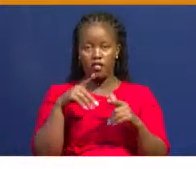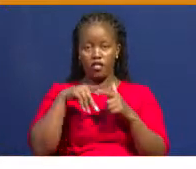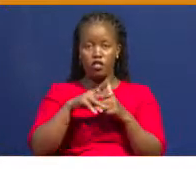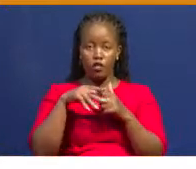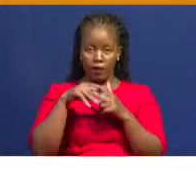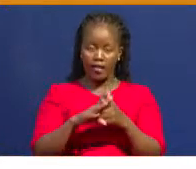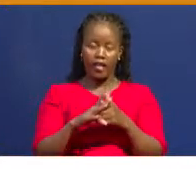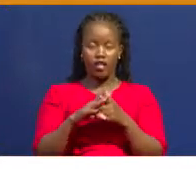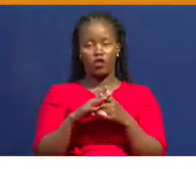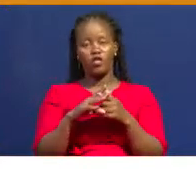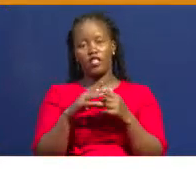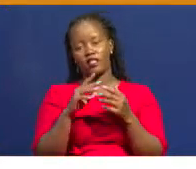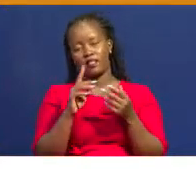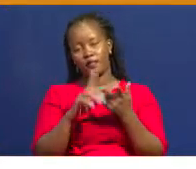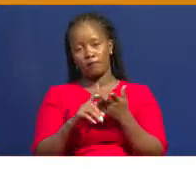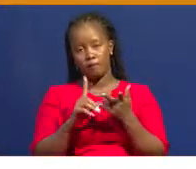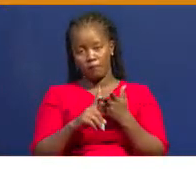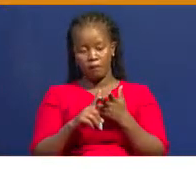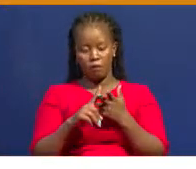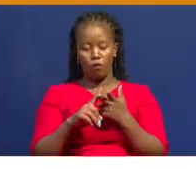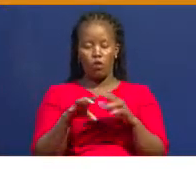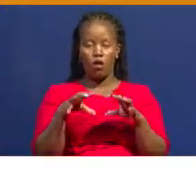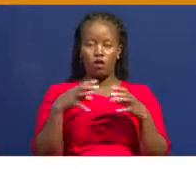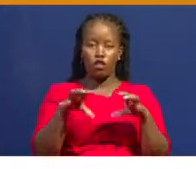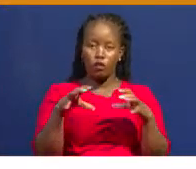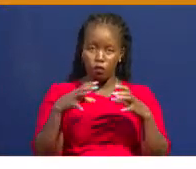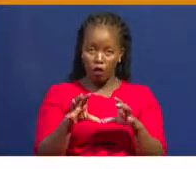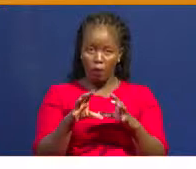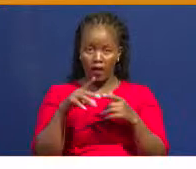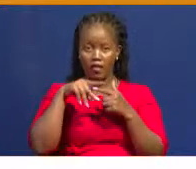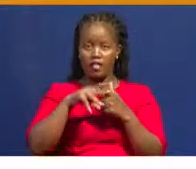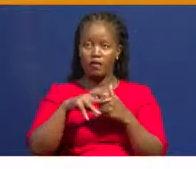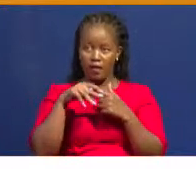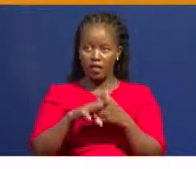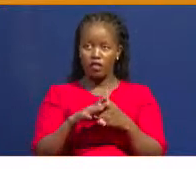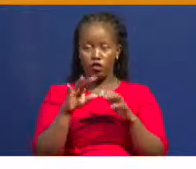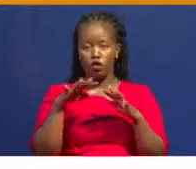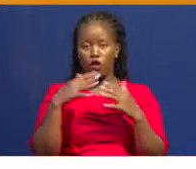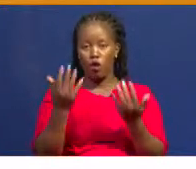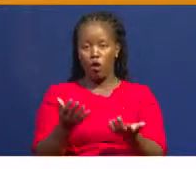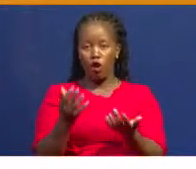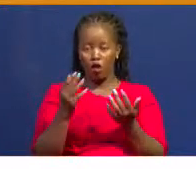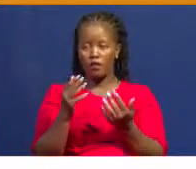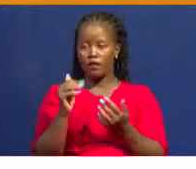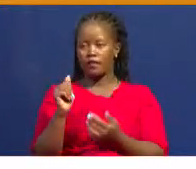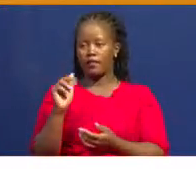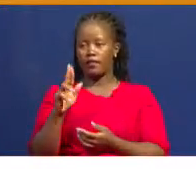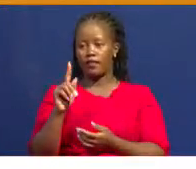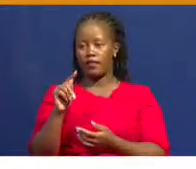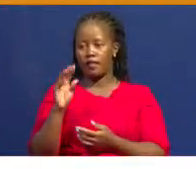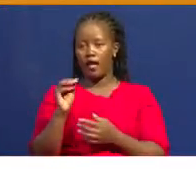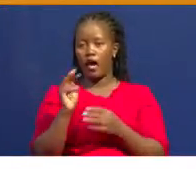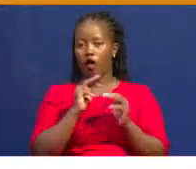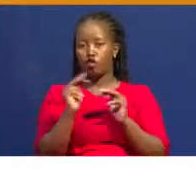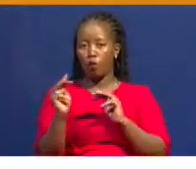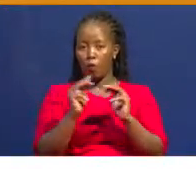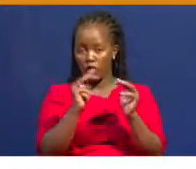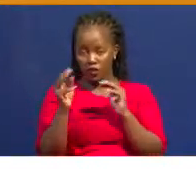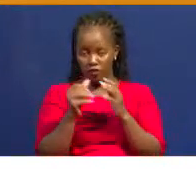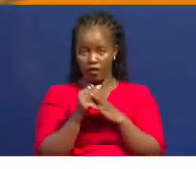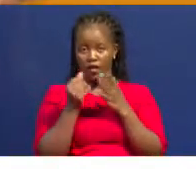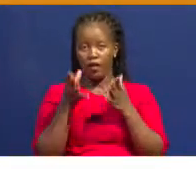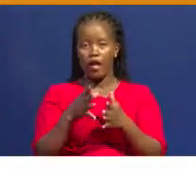least diploma in mechanical engineering or automotive engineering. So let me to summarize the